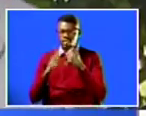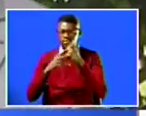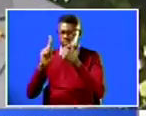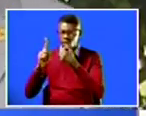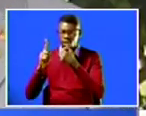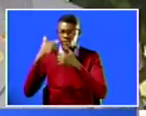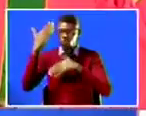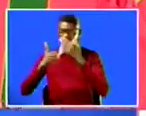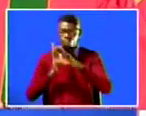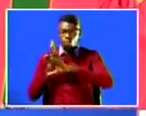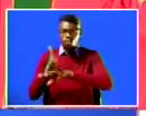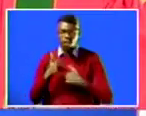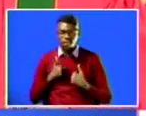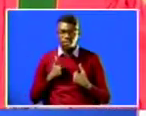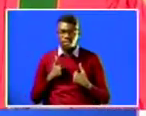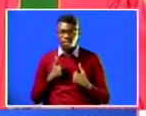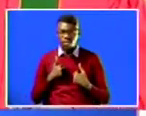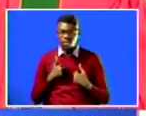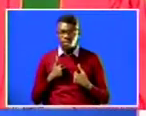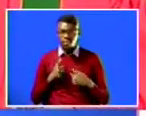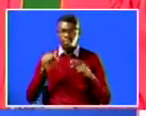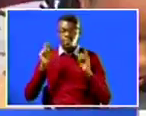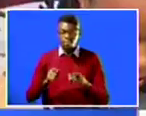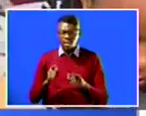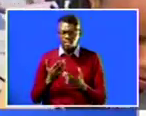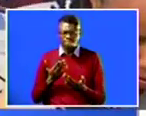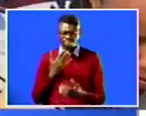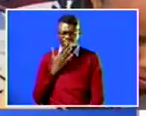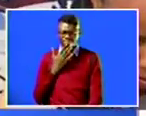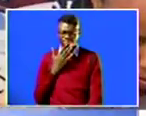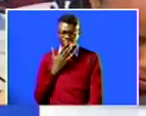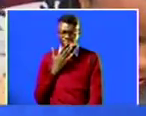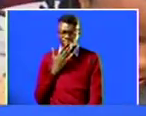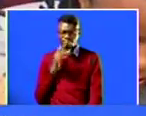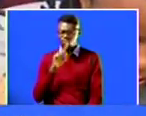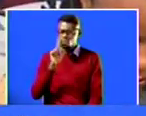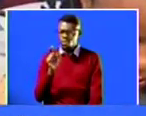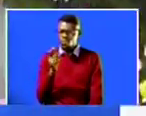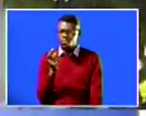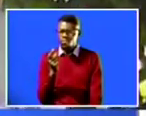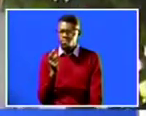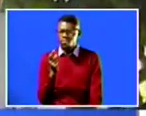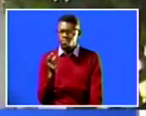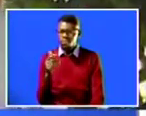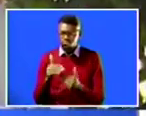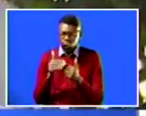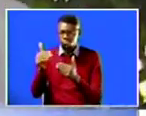universities. And we as thinkers must stop and ask ourselves, where is it that we are going?